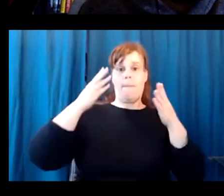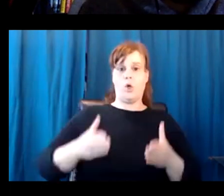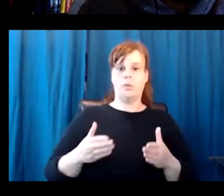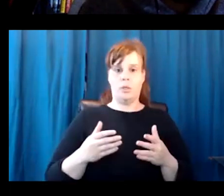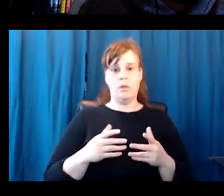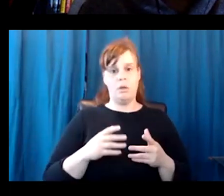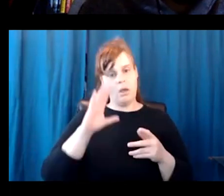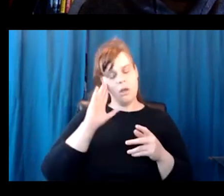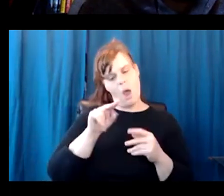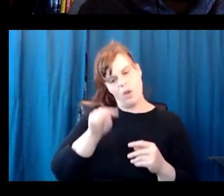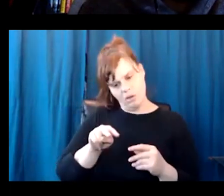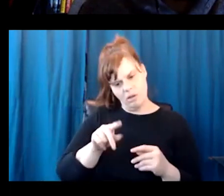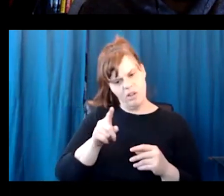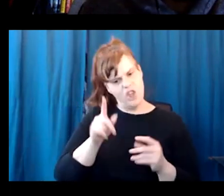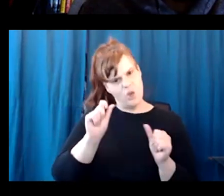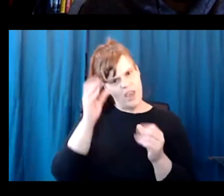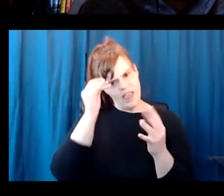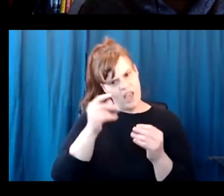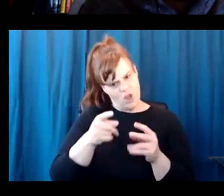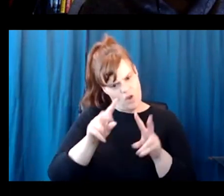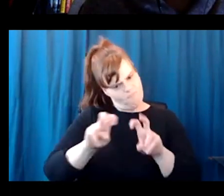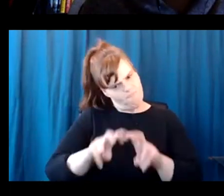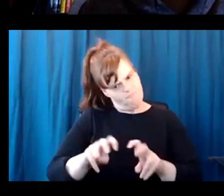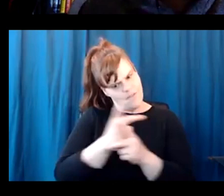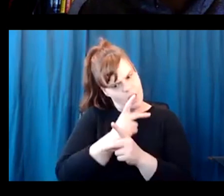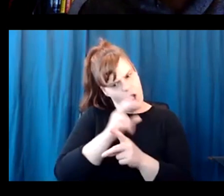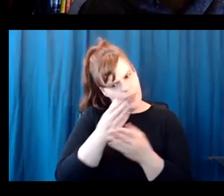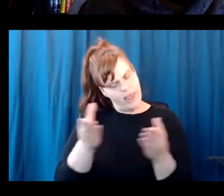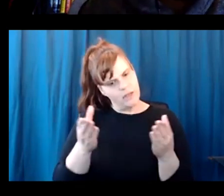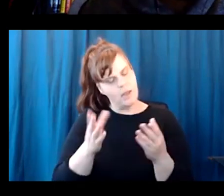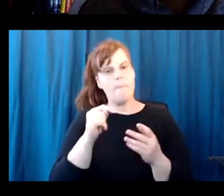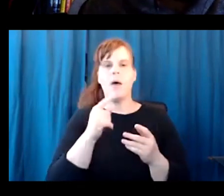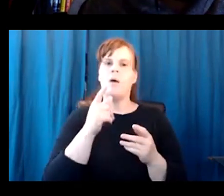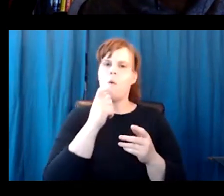of thinking, of figuring things out, and yet who remains